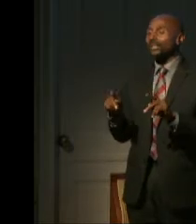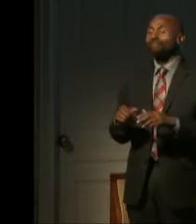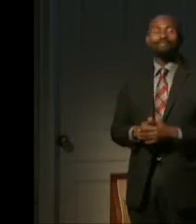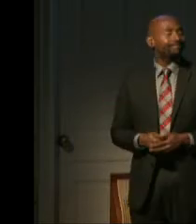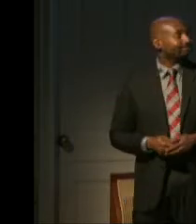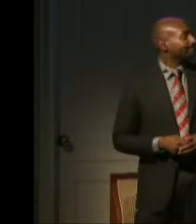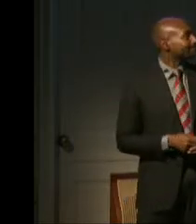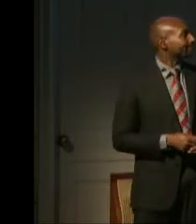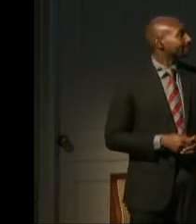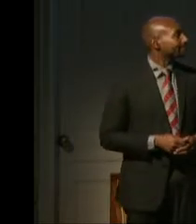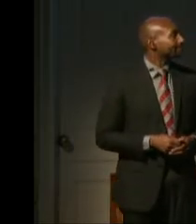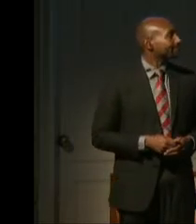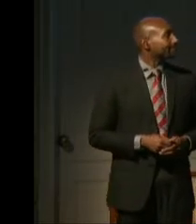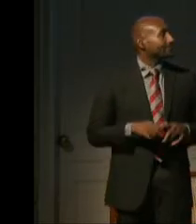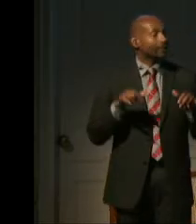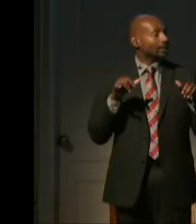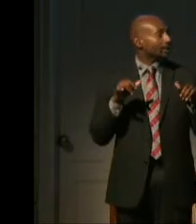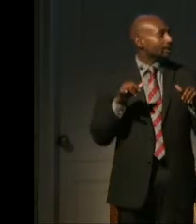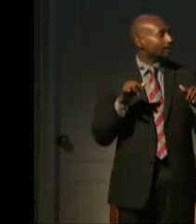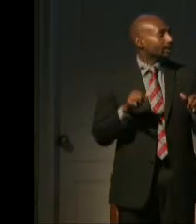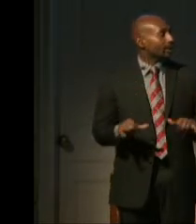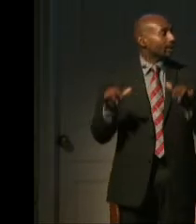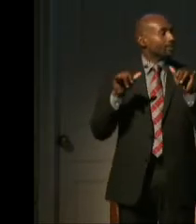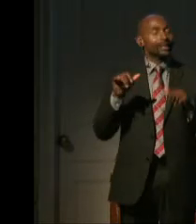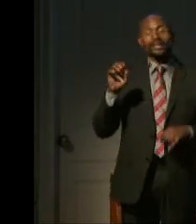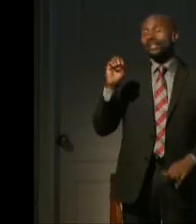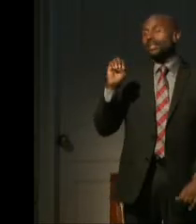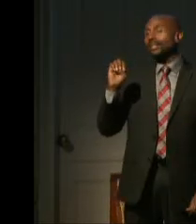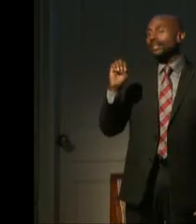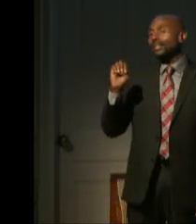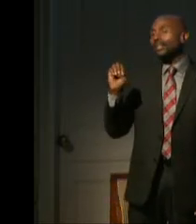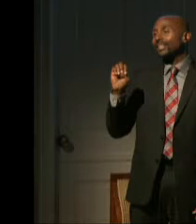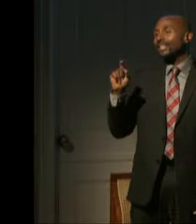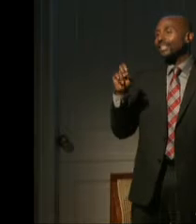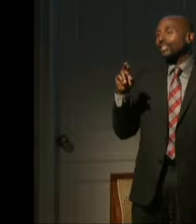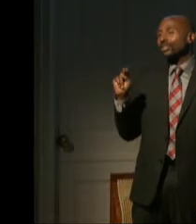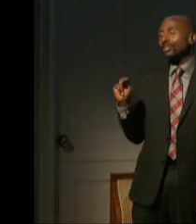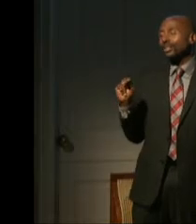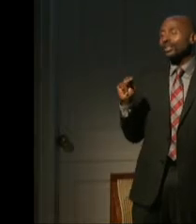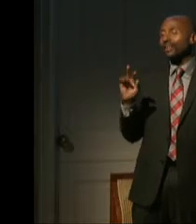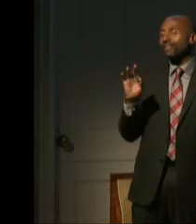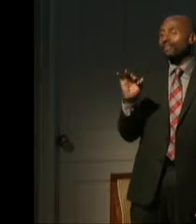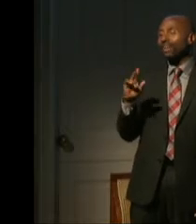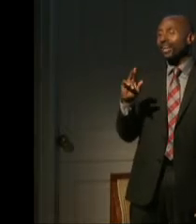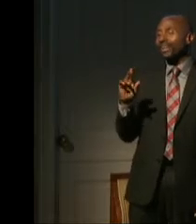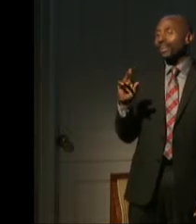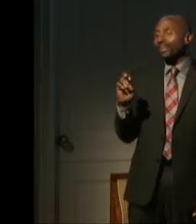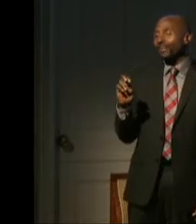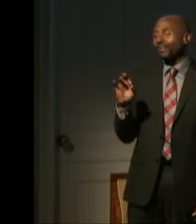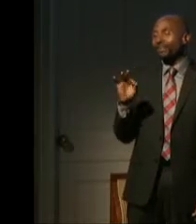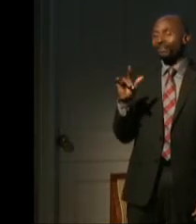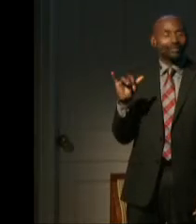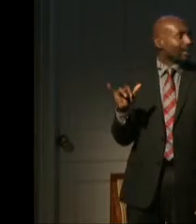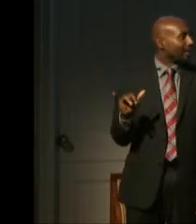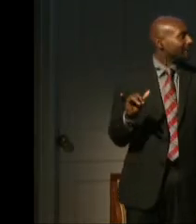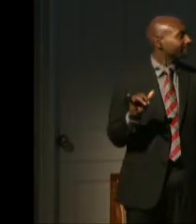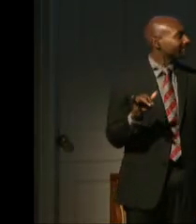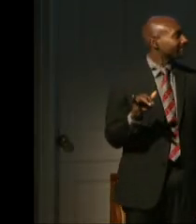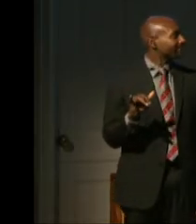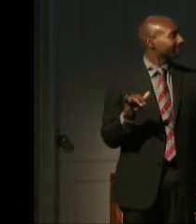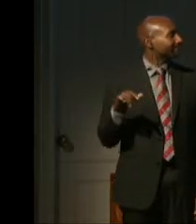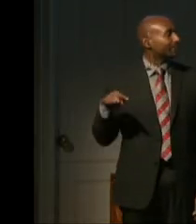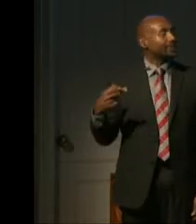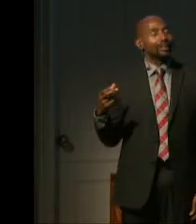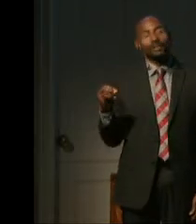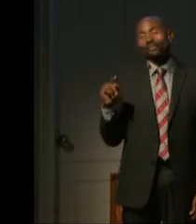This is the common eastern firefly, Photinus pyralis. I found this image in the Smithsonian Learning Lab website. It